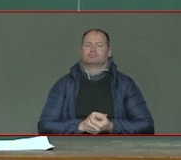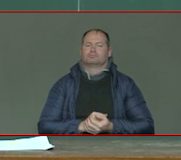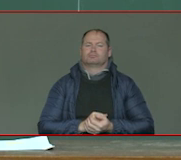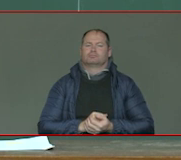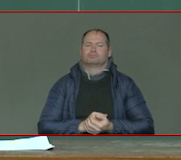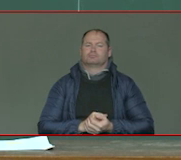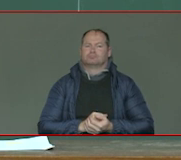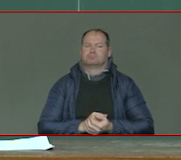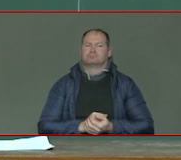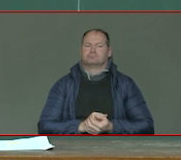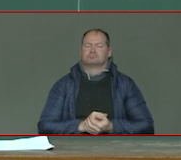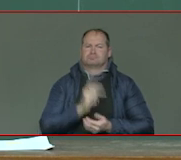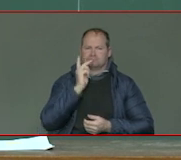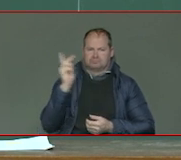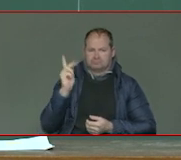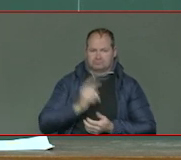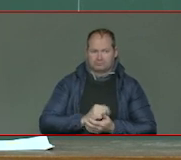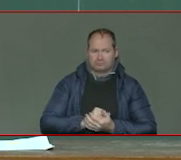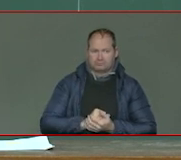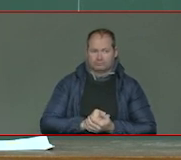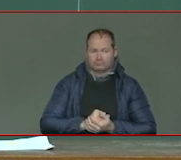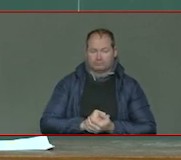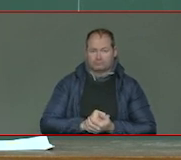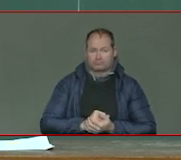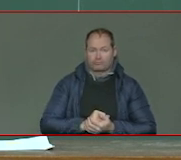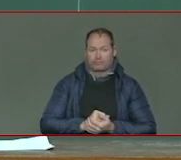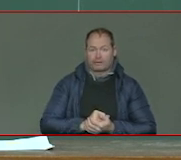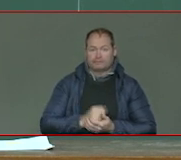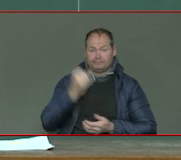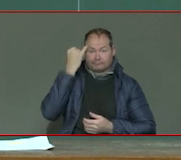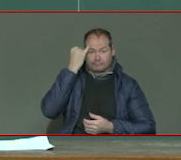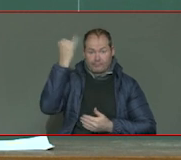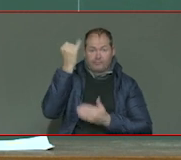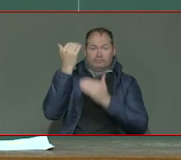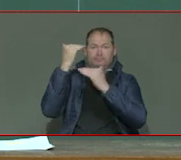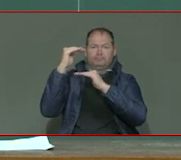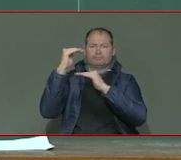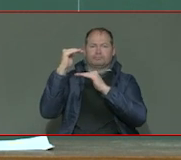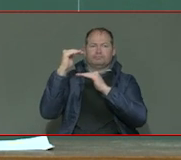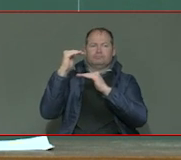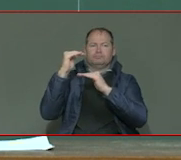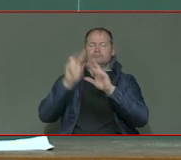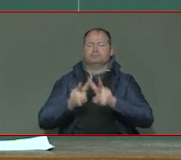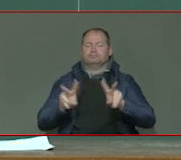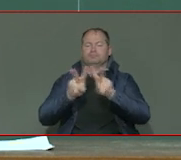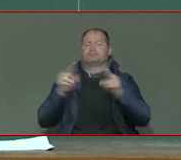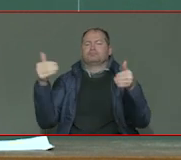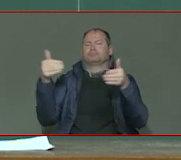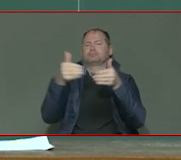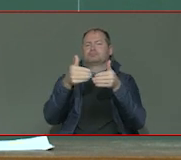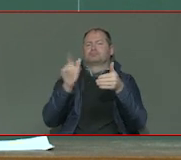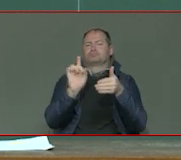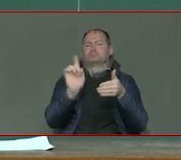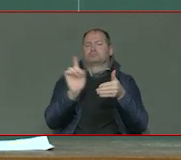3,9999. Now people, have a look. The concept of limit is what value am I approaching?